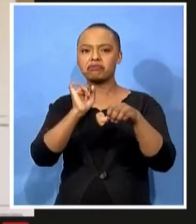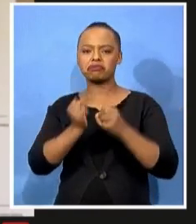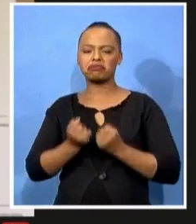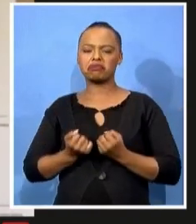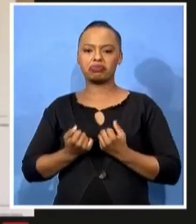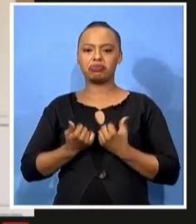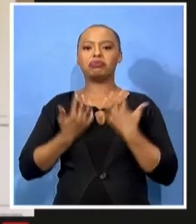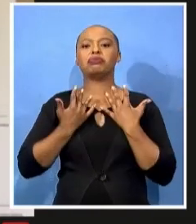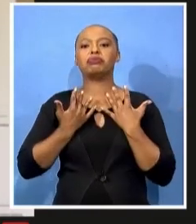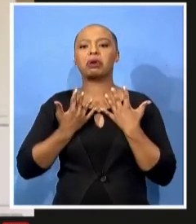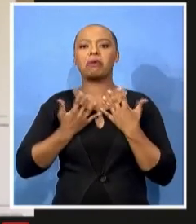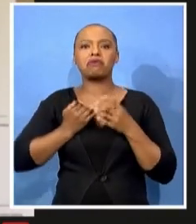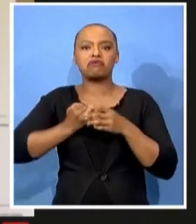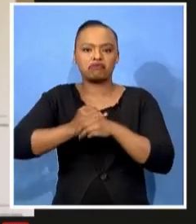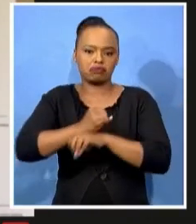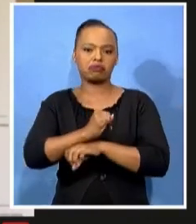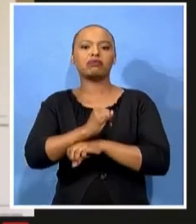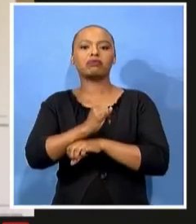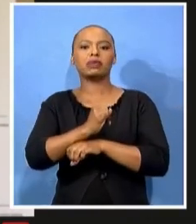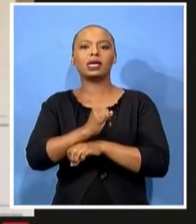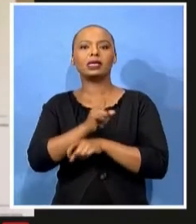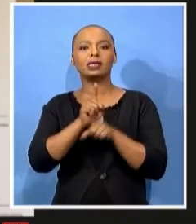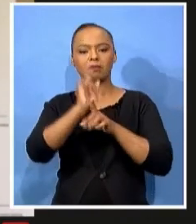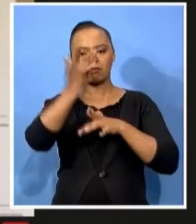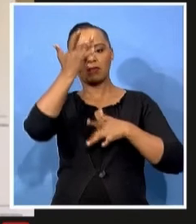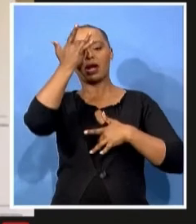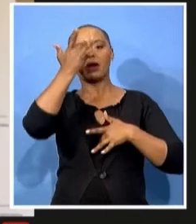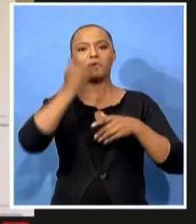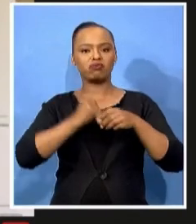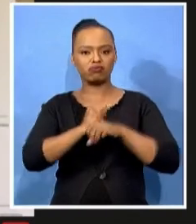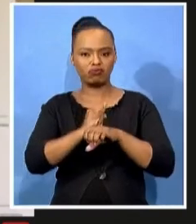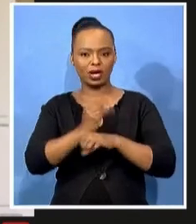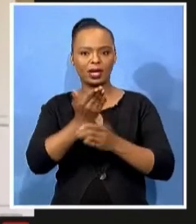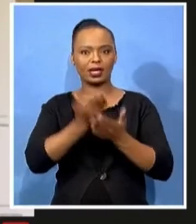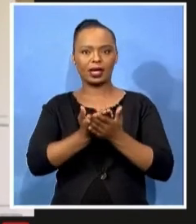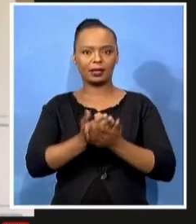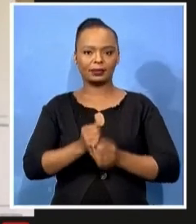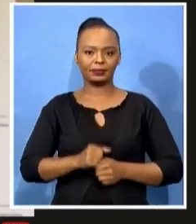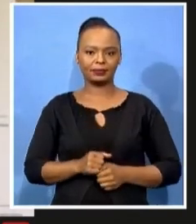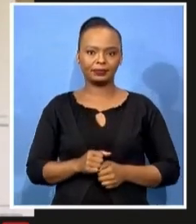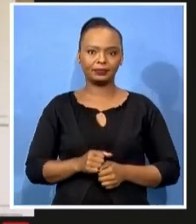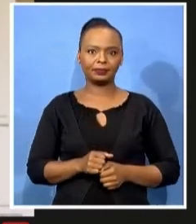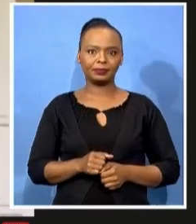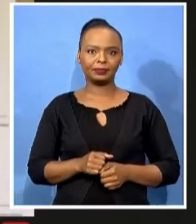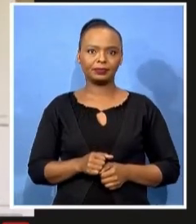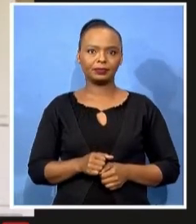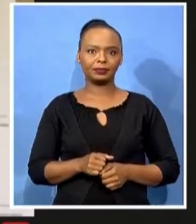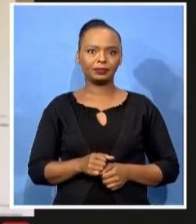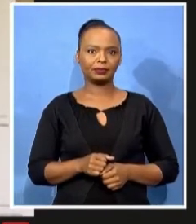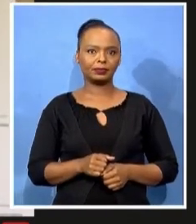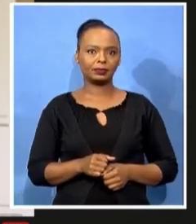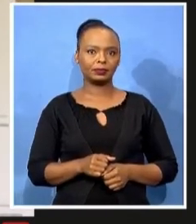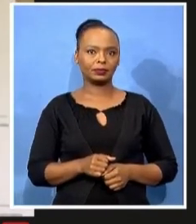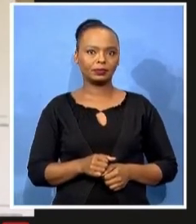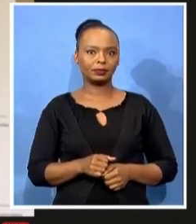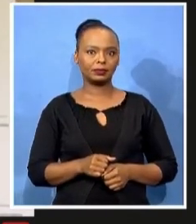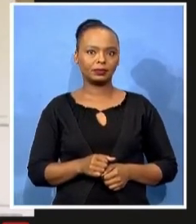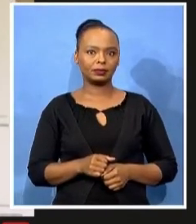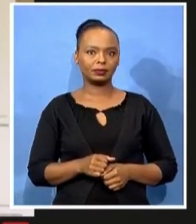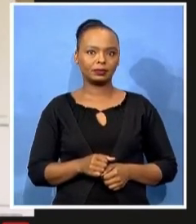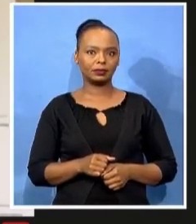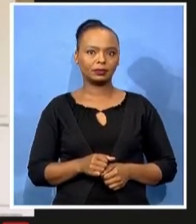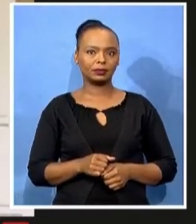between both the variants seem to be equally highly transmissible, and